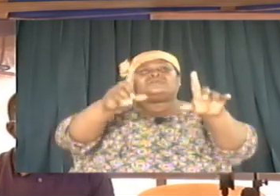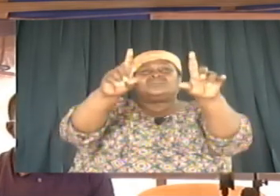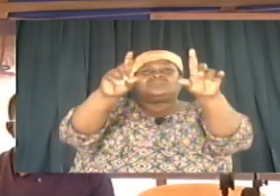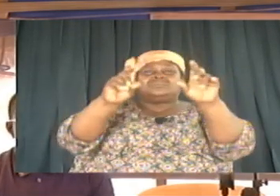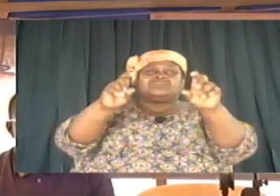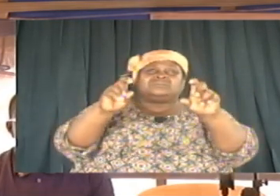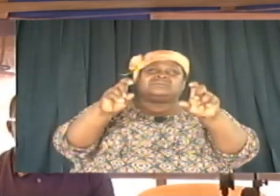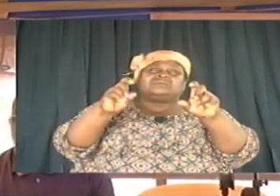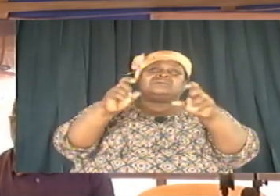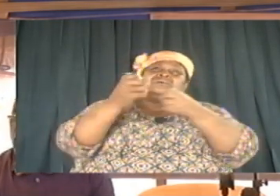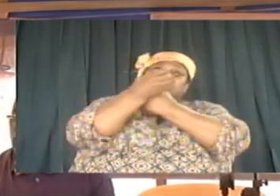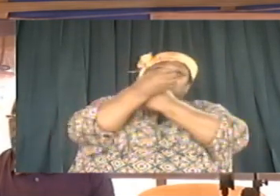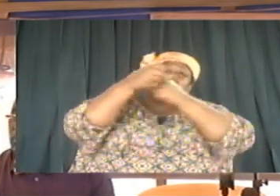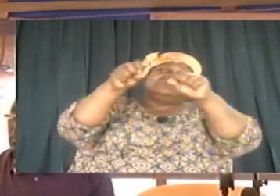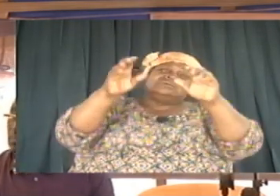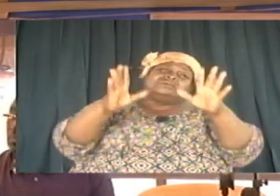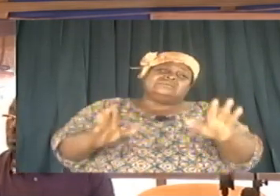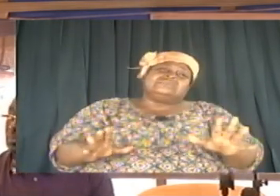The Savior left